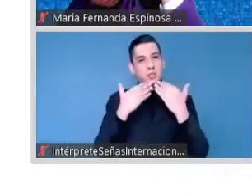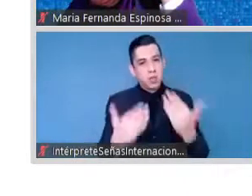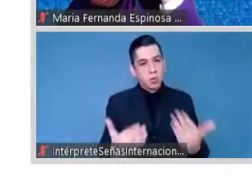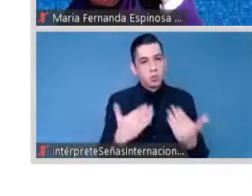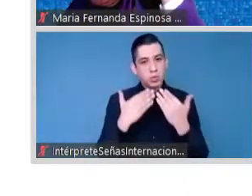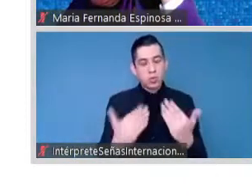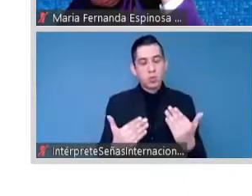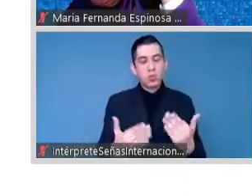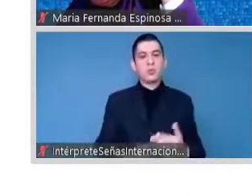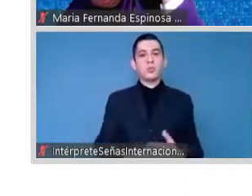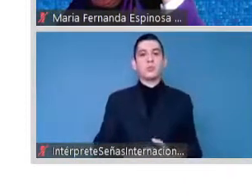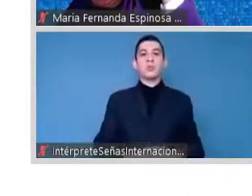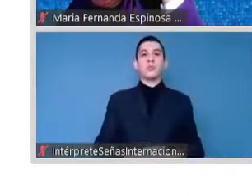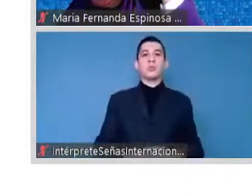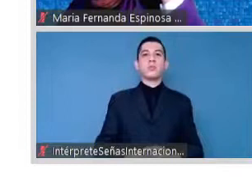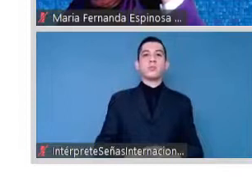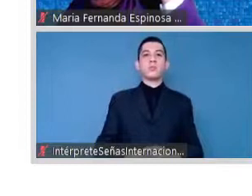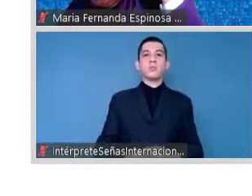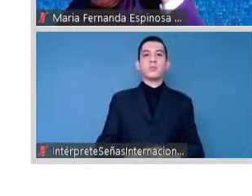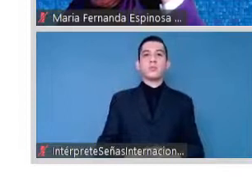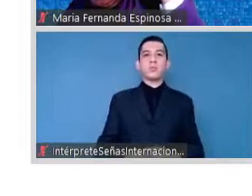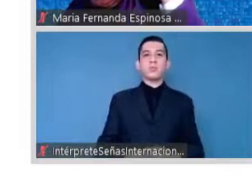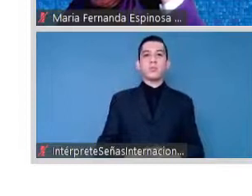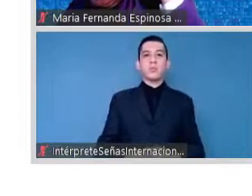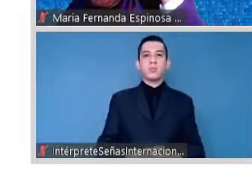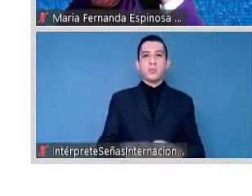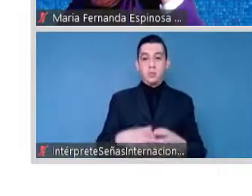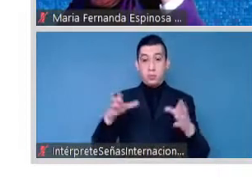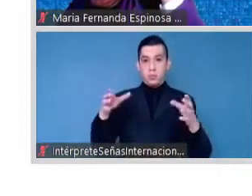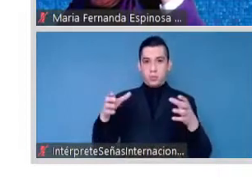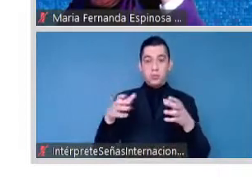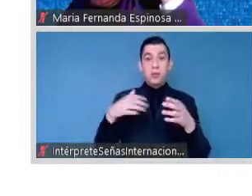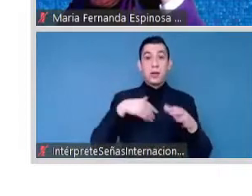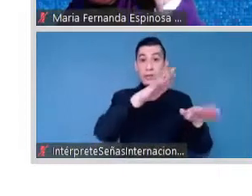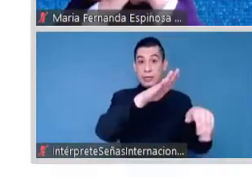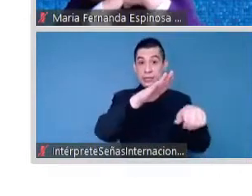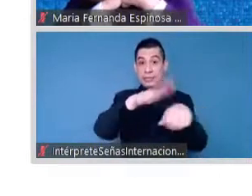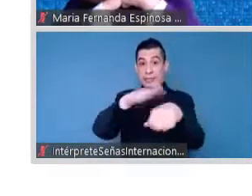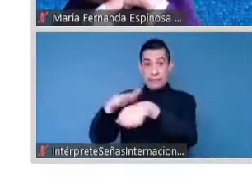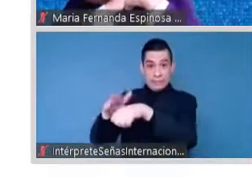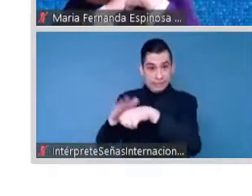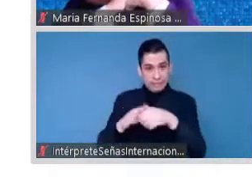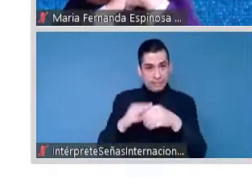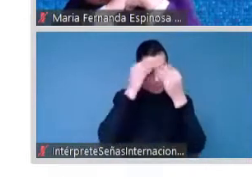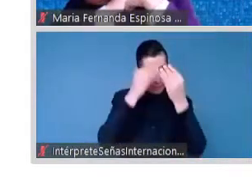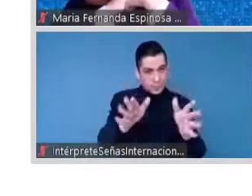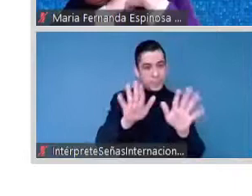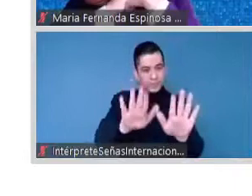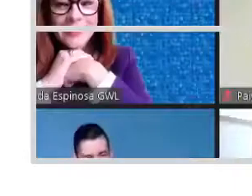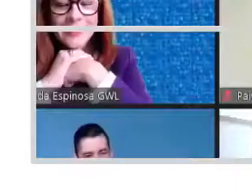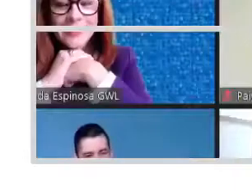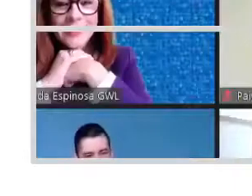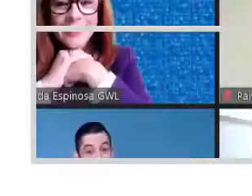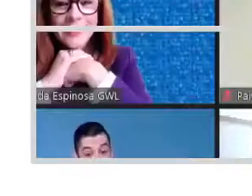here today and sharing your extraordinary insight in this subject matter. Thank you so much. And I